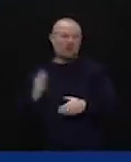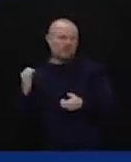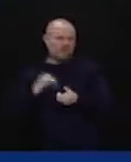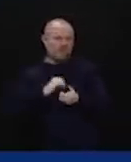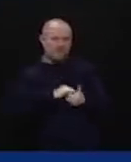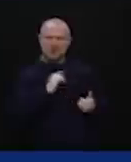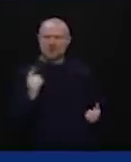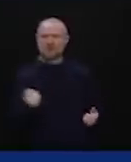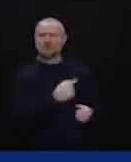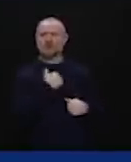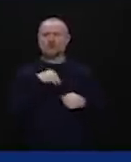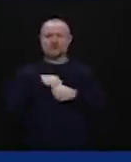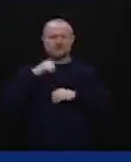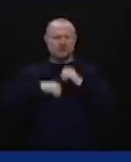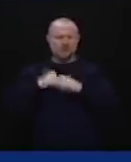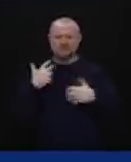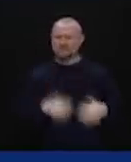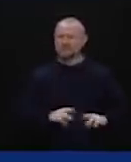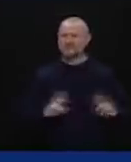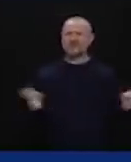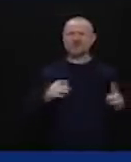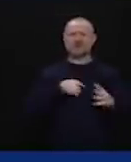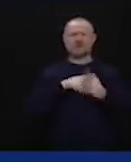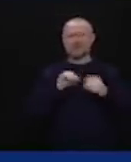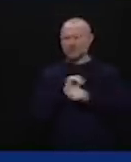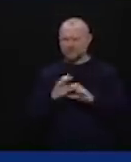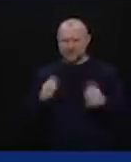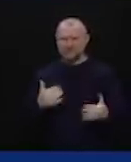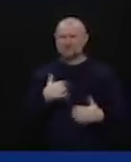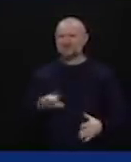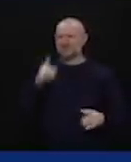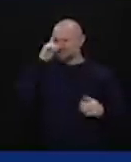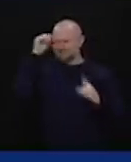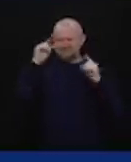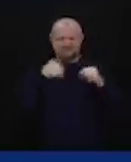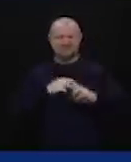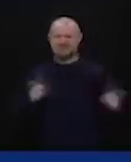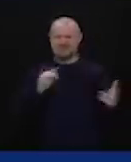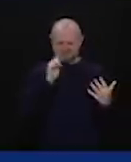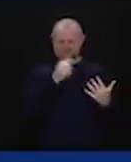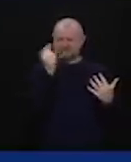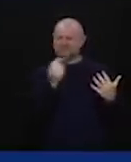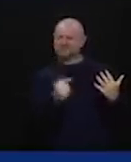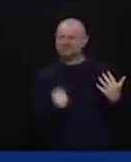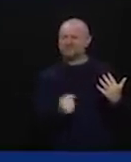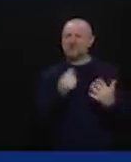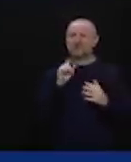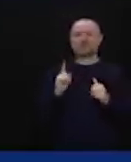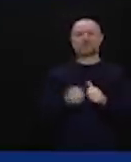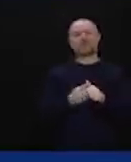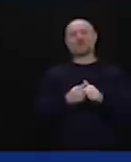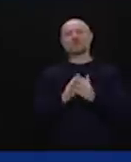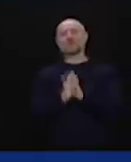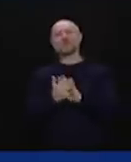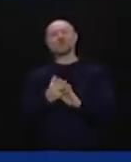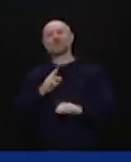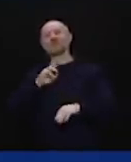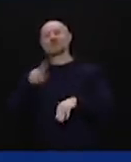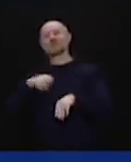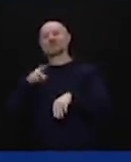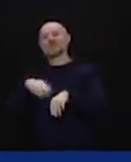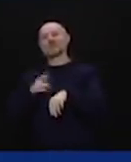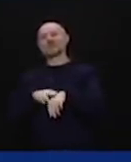infrastructure, and a world-class workforce are perfectly situated to become the nation's first NSTC and bring